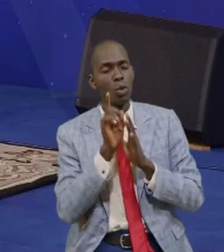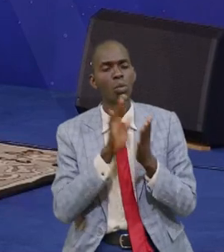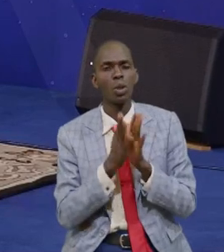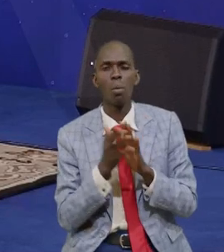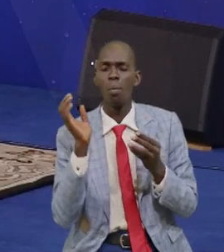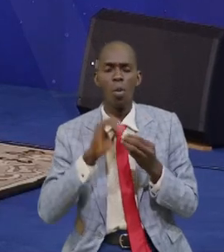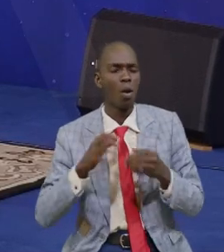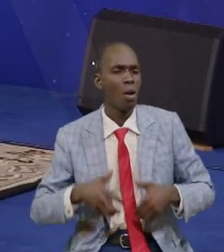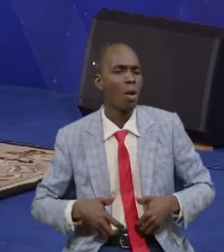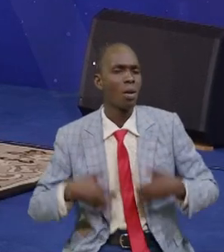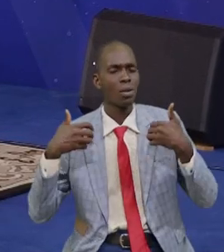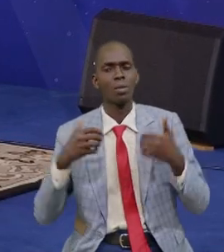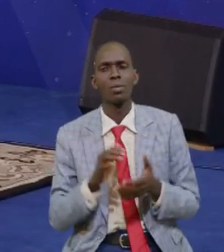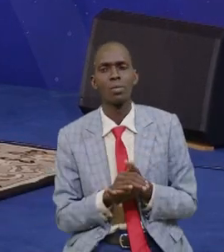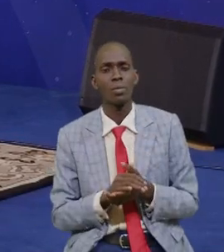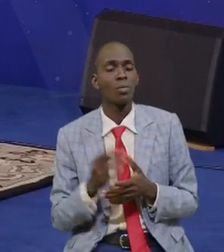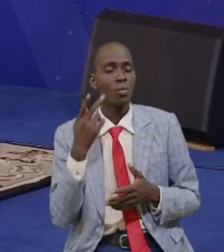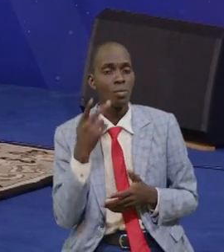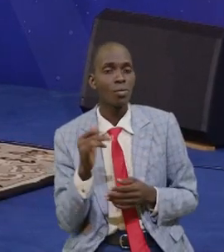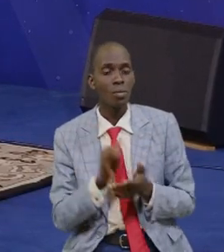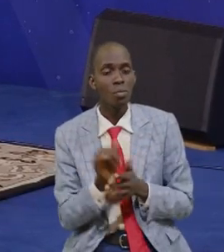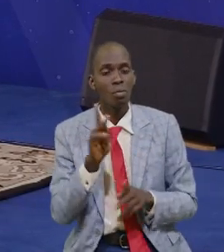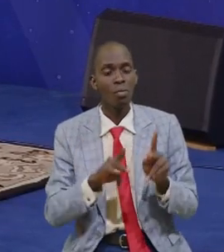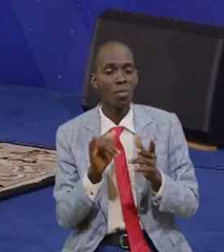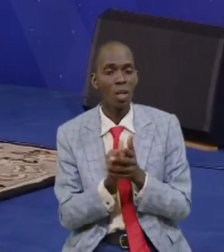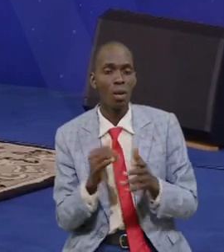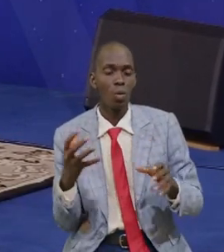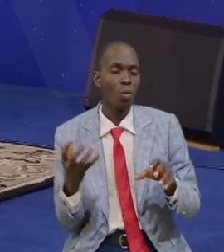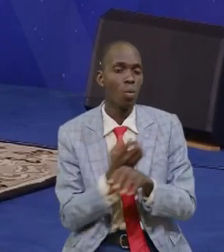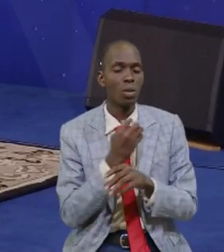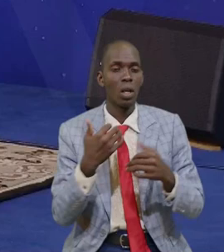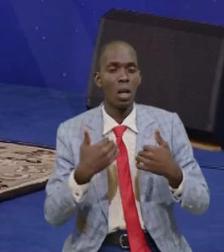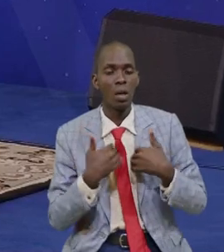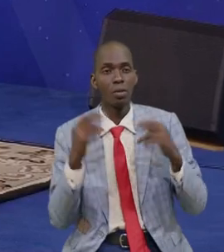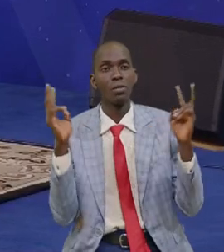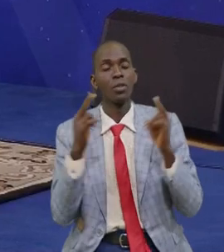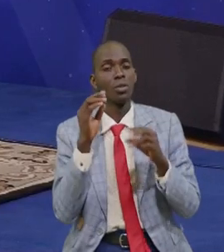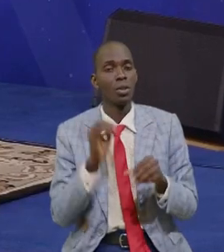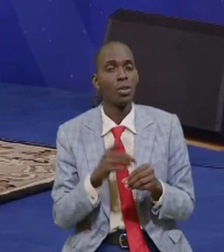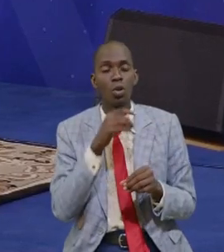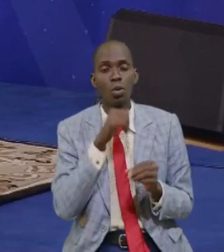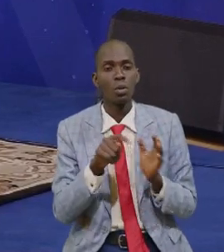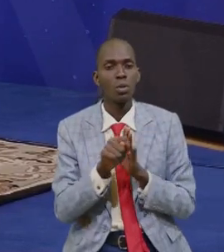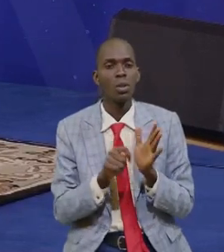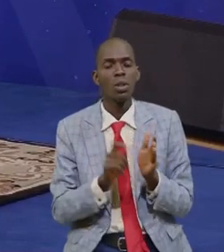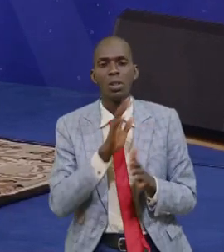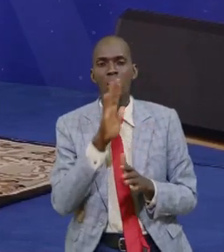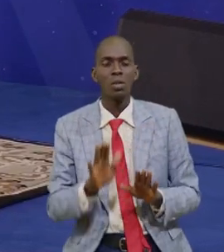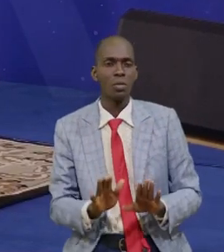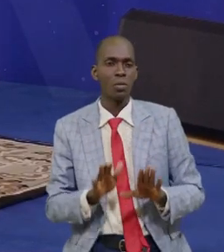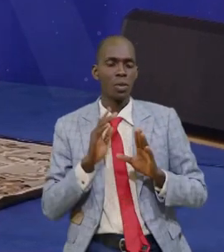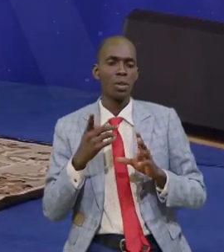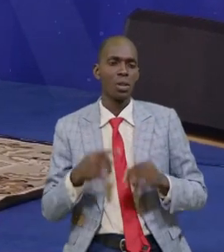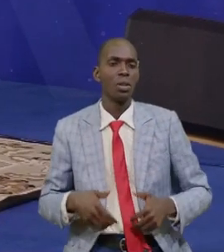who overcame in the Old Testament, they didn't fear the anger of anyone, the shouting of